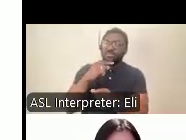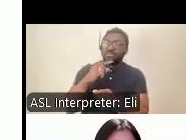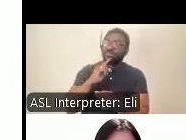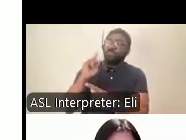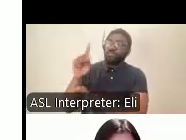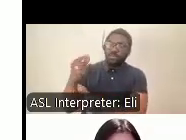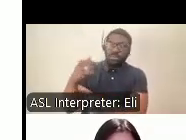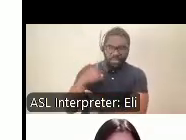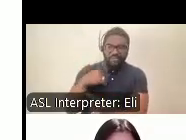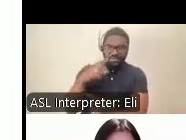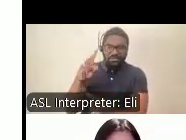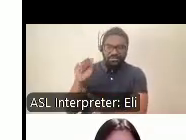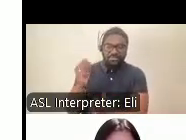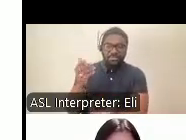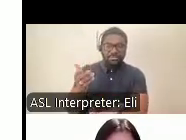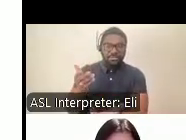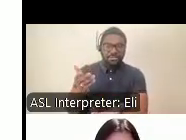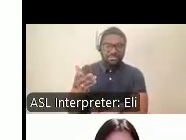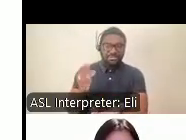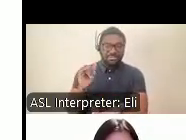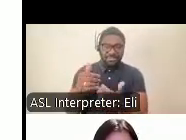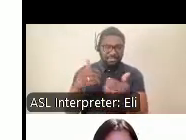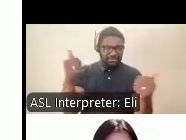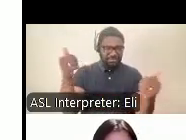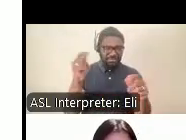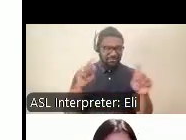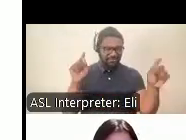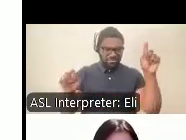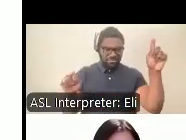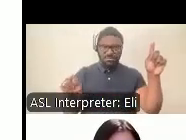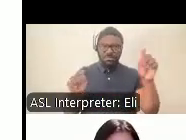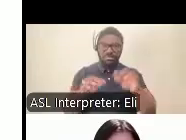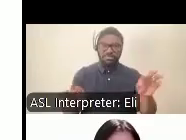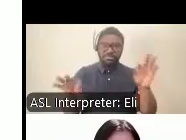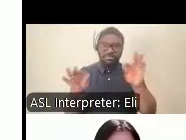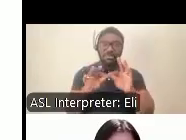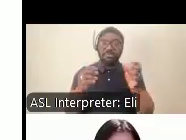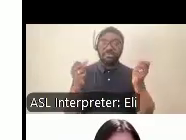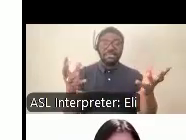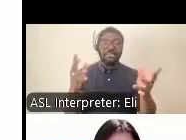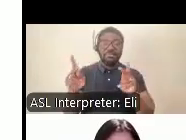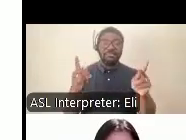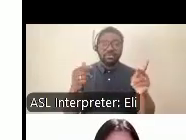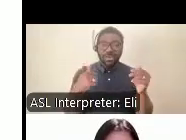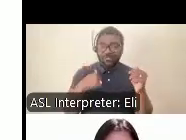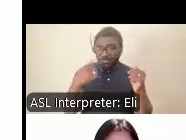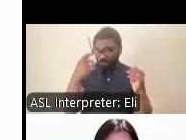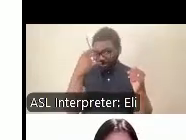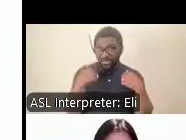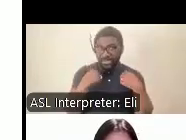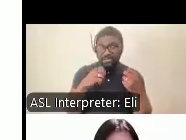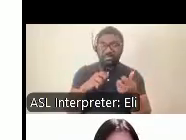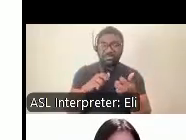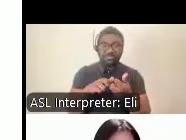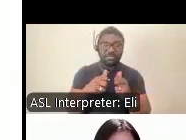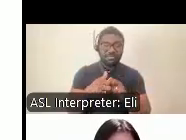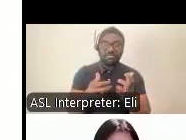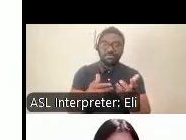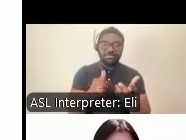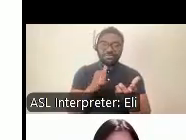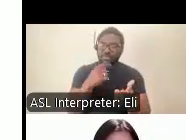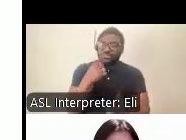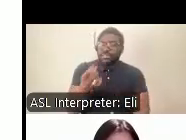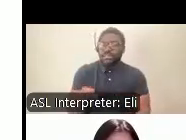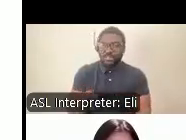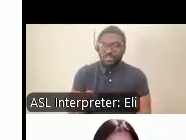us something important. Many people with mental health conditions are not disclosing. Some people may not have a